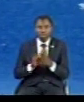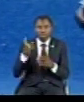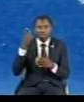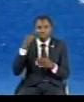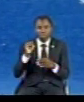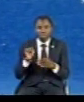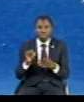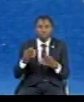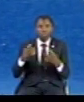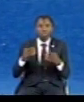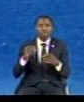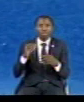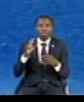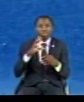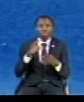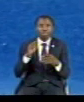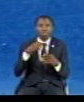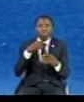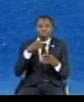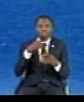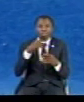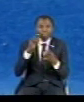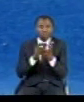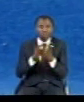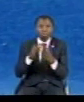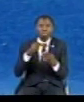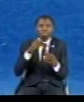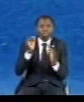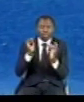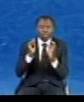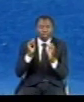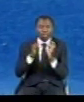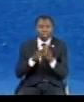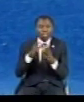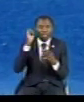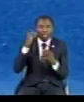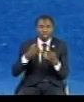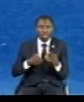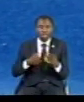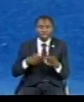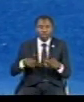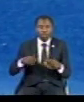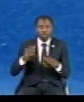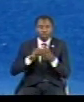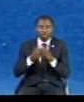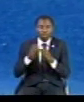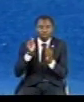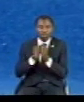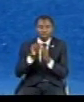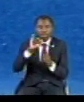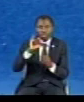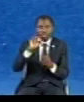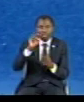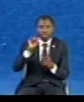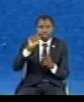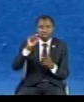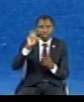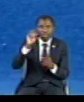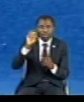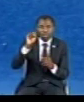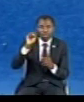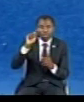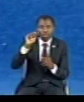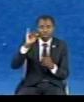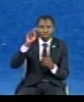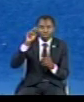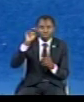intestinal obstruction. For 2 months, I couldn't pass out. My tummy